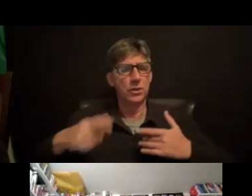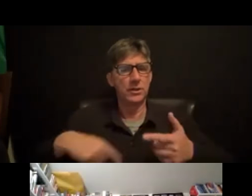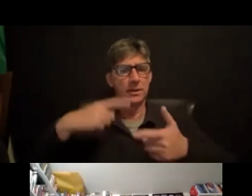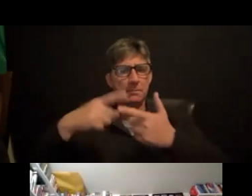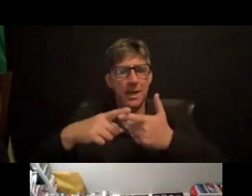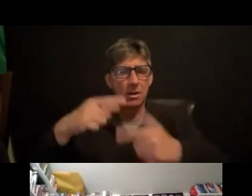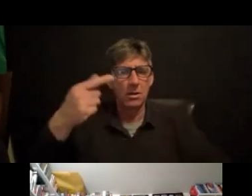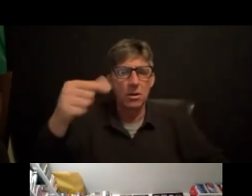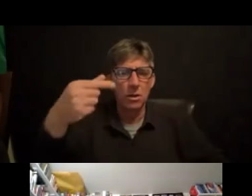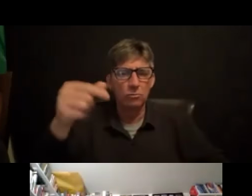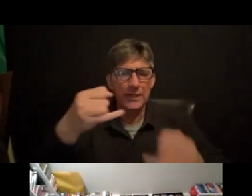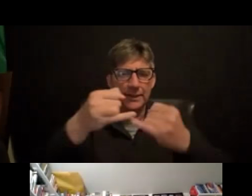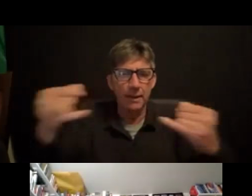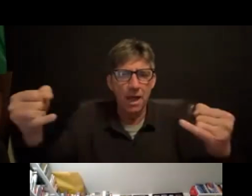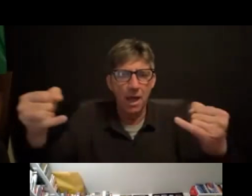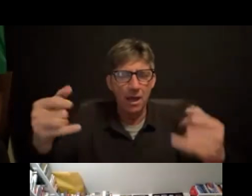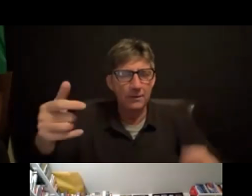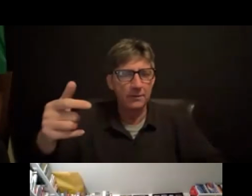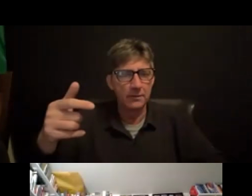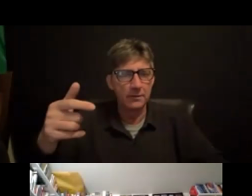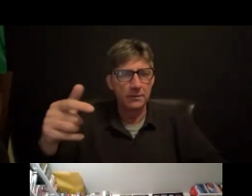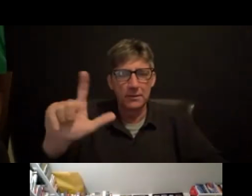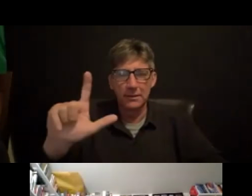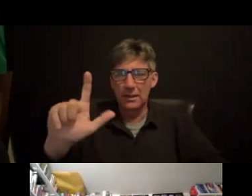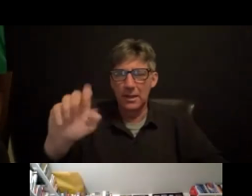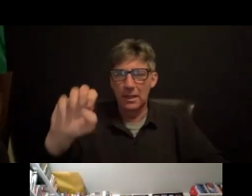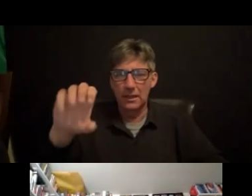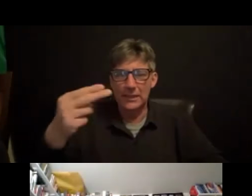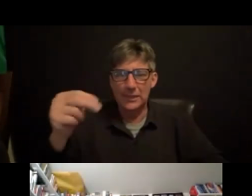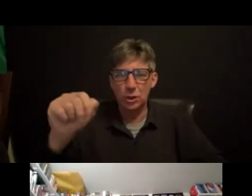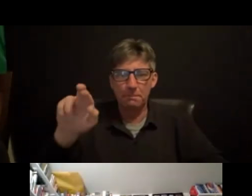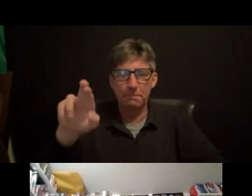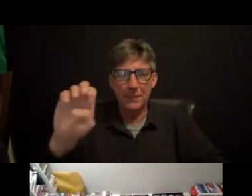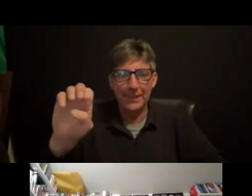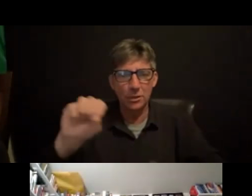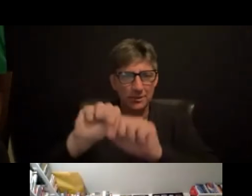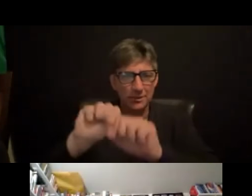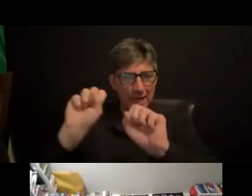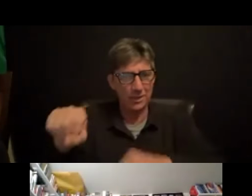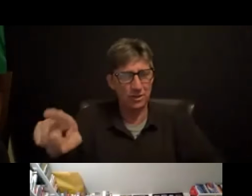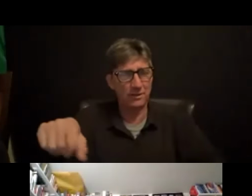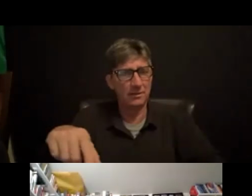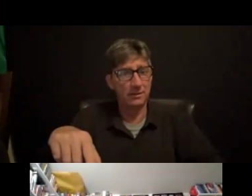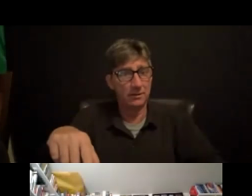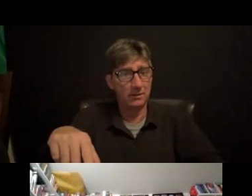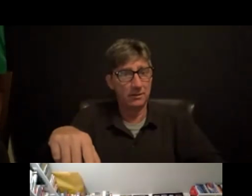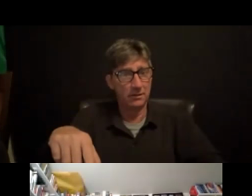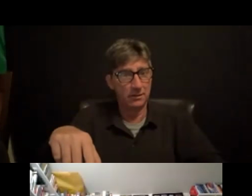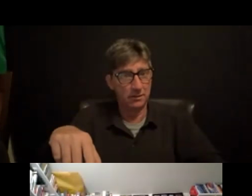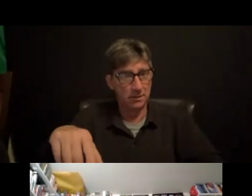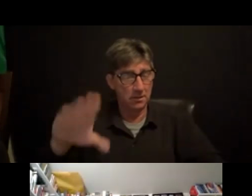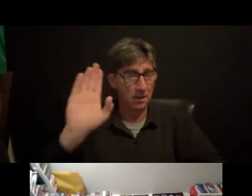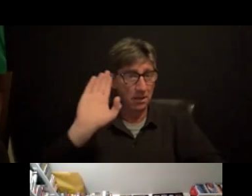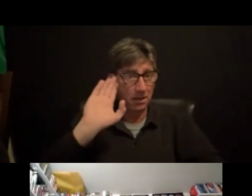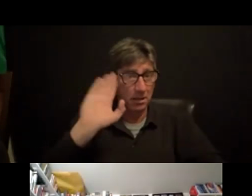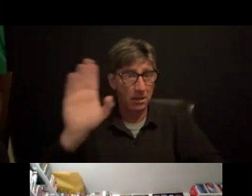the green line, the new green line, I mean, the Nishimura station. Do you know if they're going to extend the new